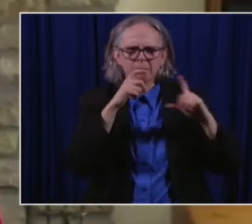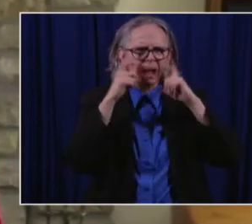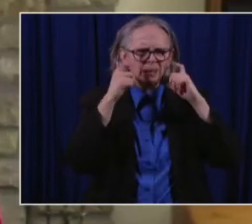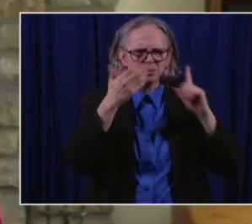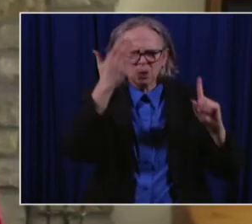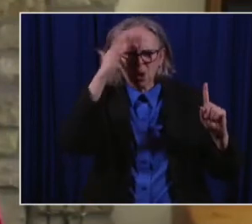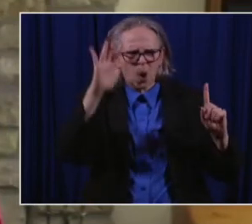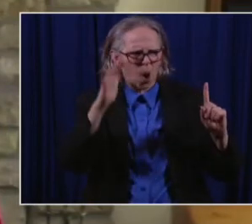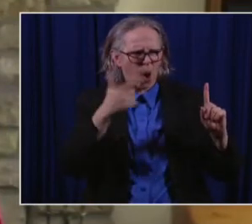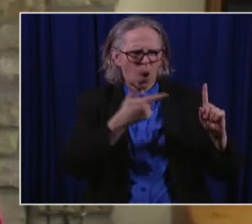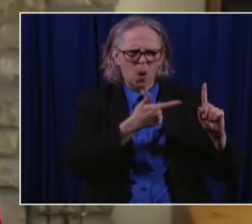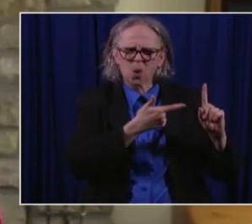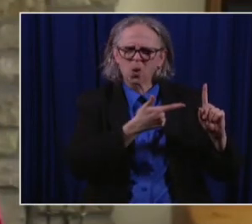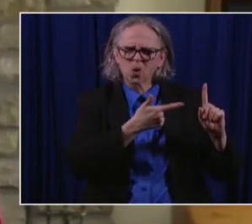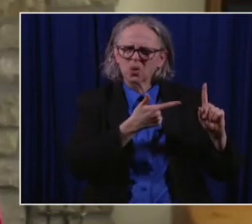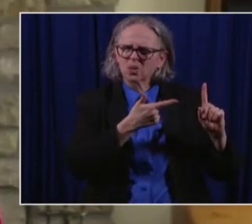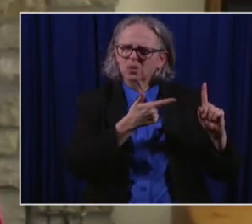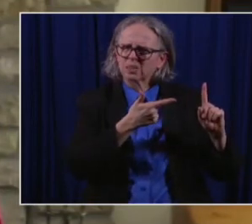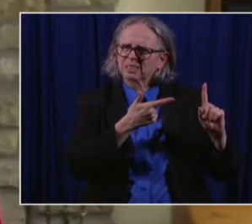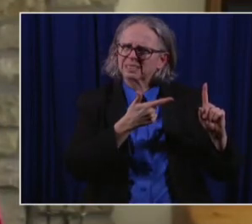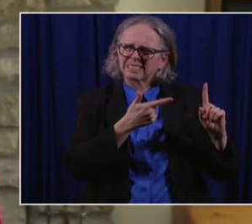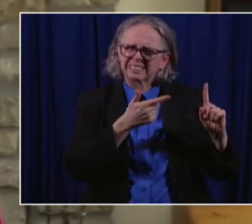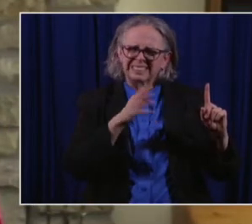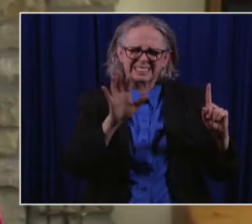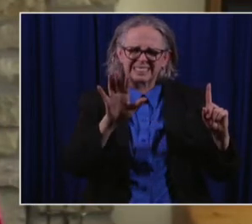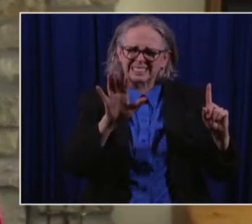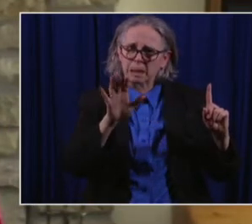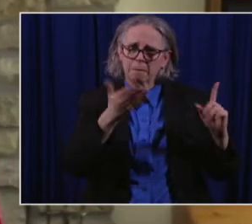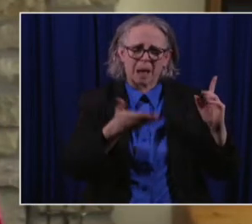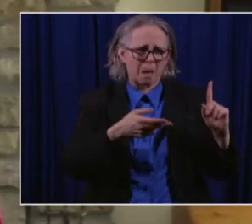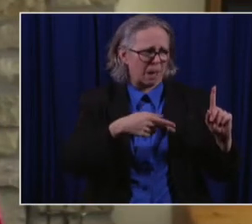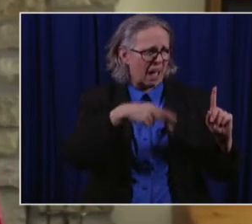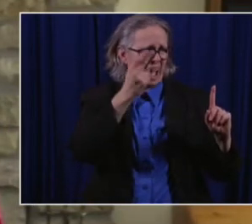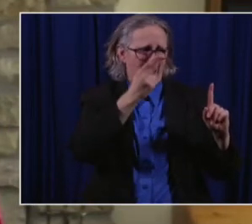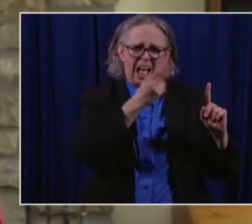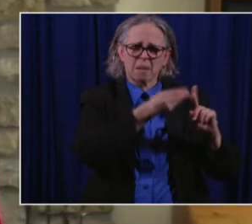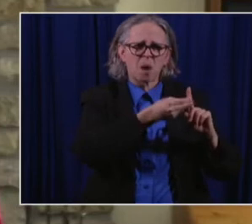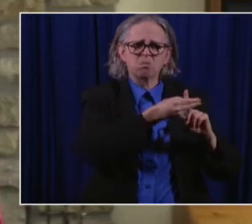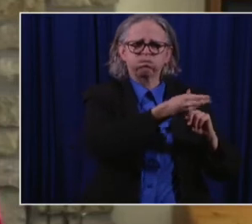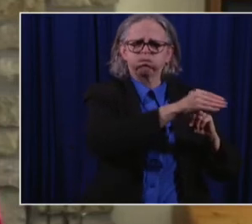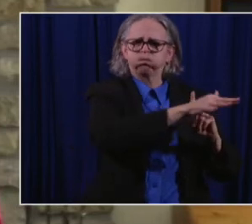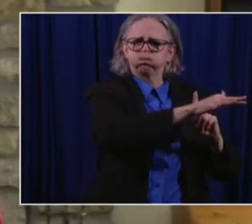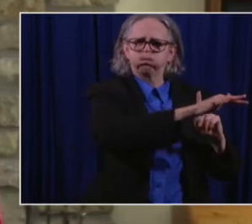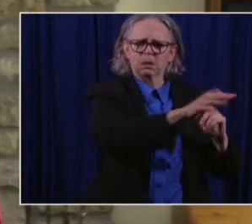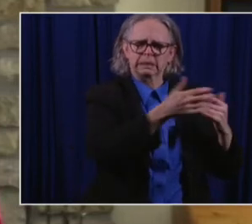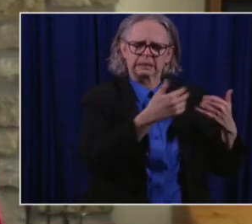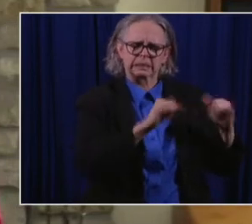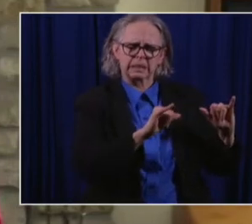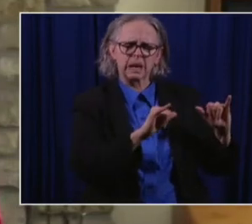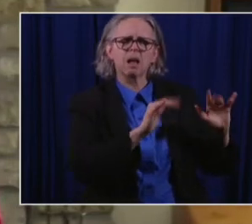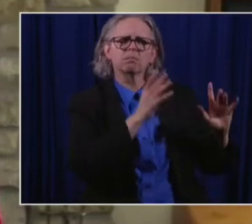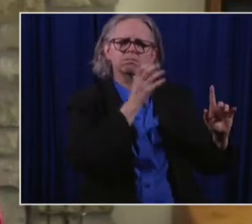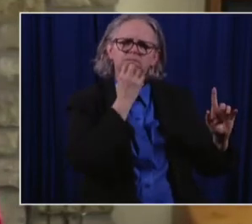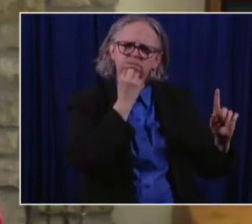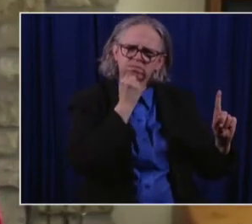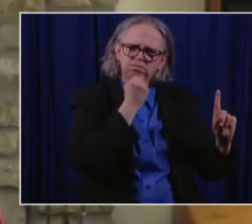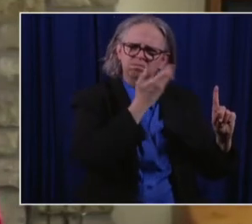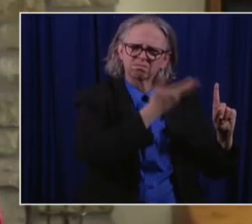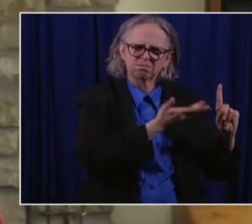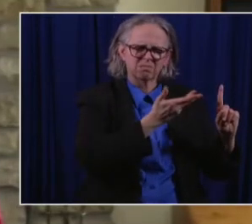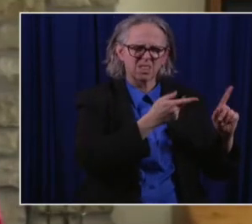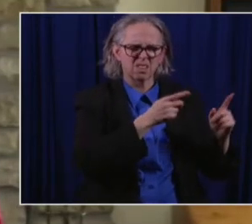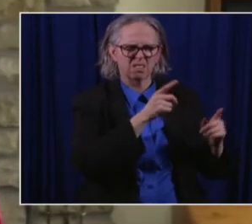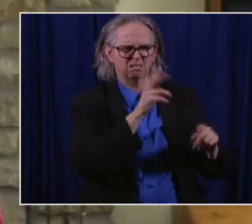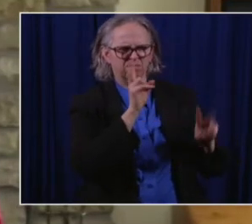May not be a huge number of people, but I think we should treat them with respect and love, and not assume that